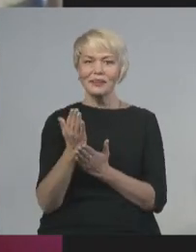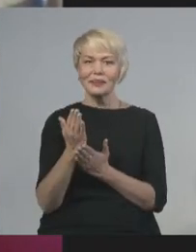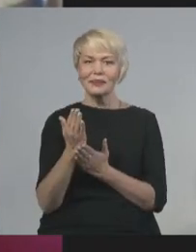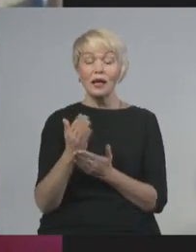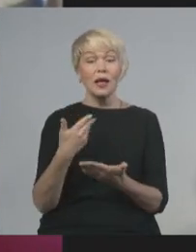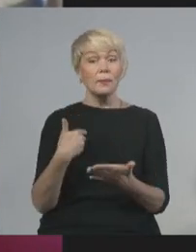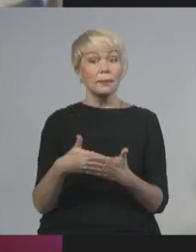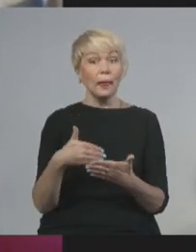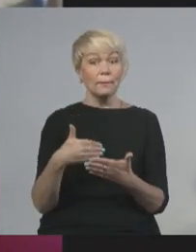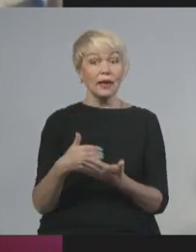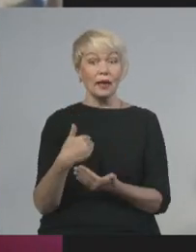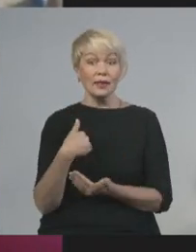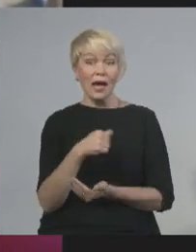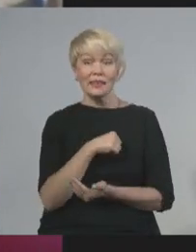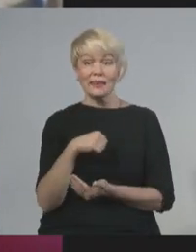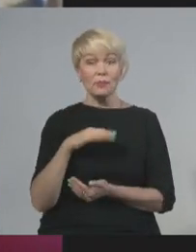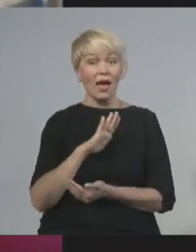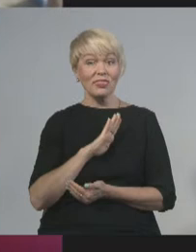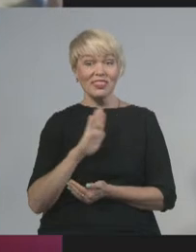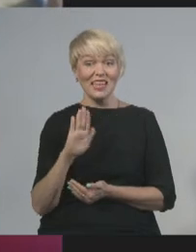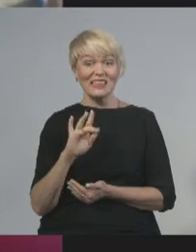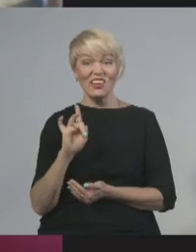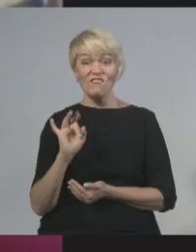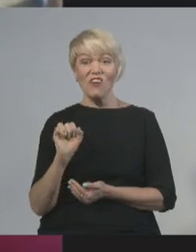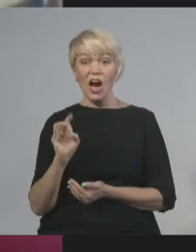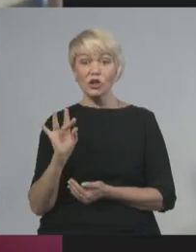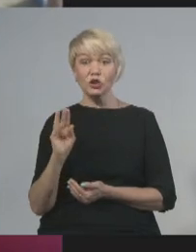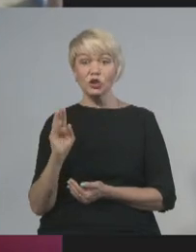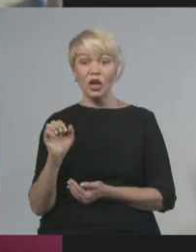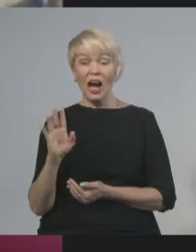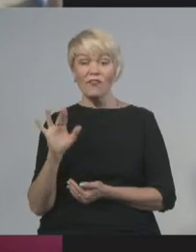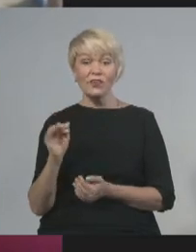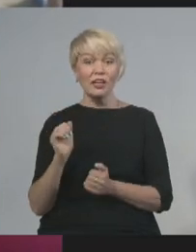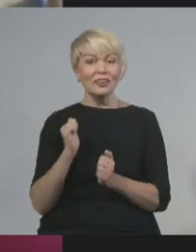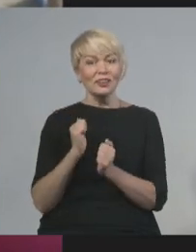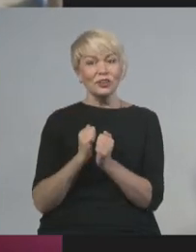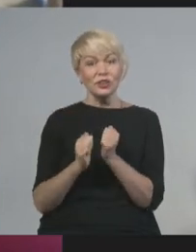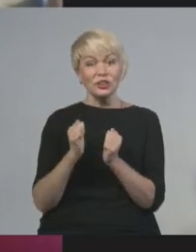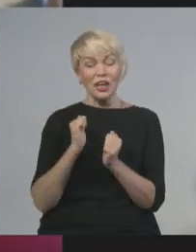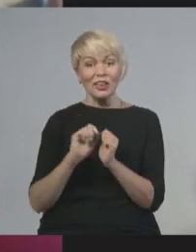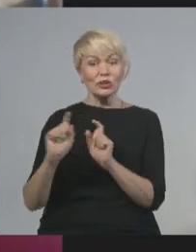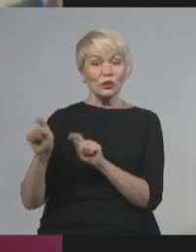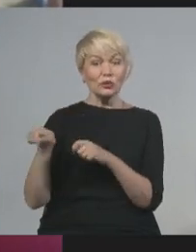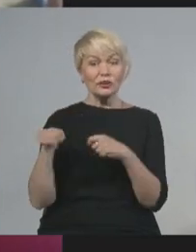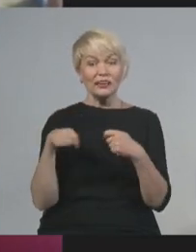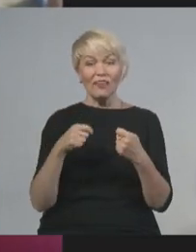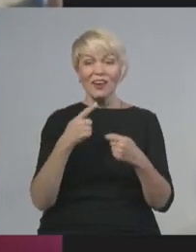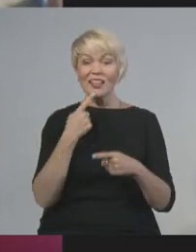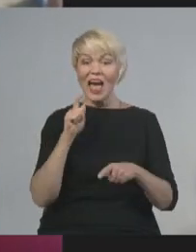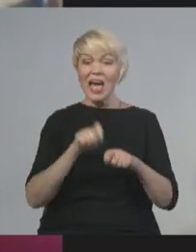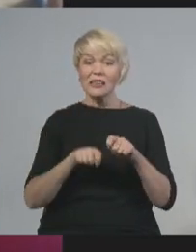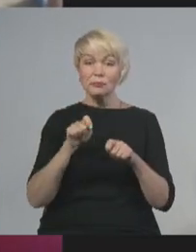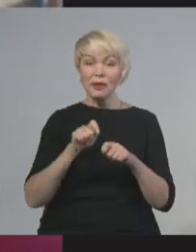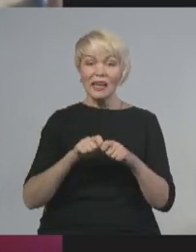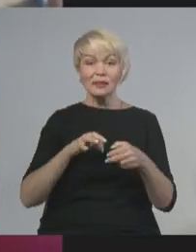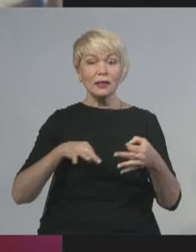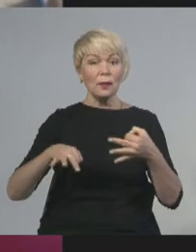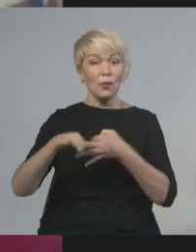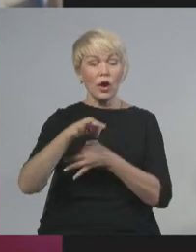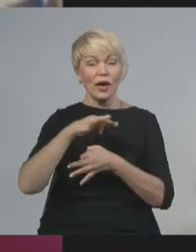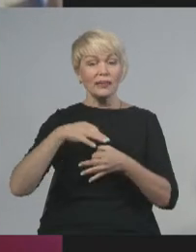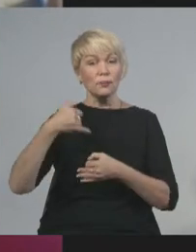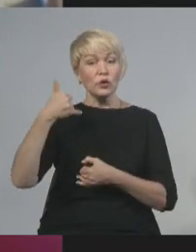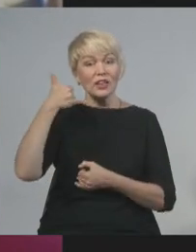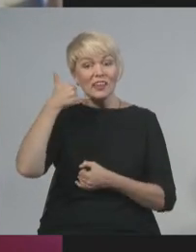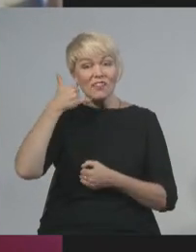i talked over the phone and i'm aware that the quality of my recording was not as good as the one from the studio but i think